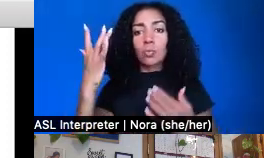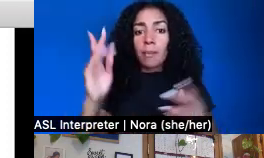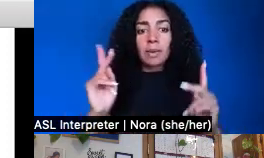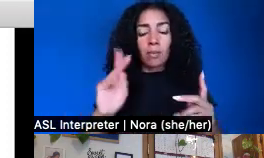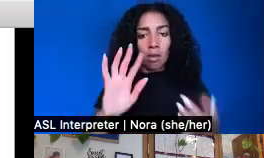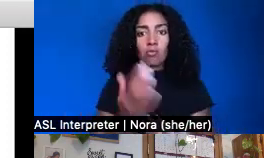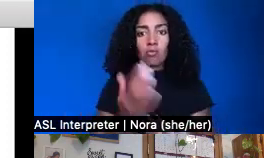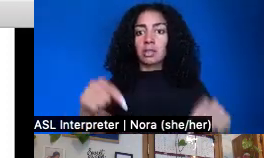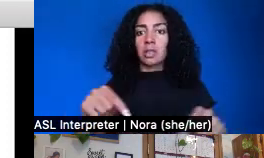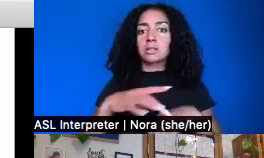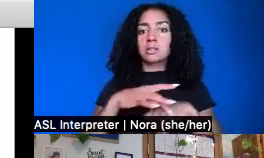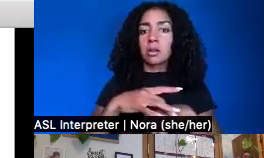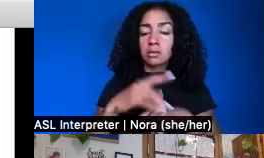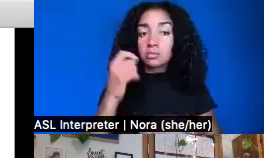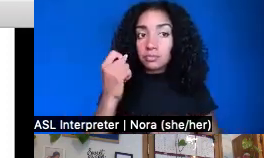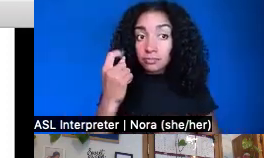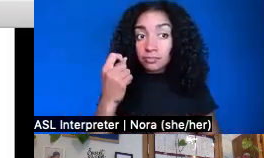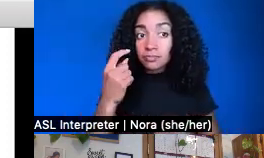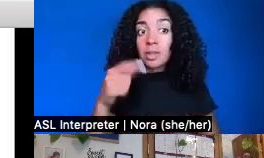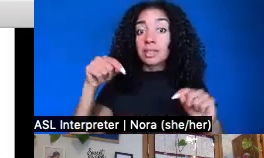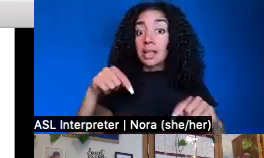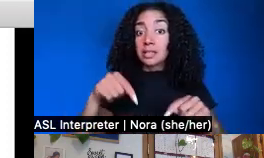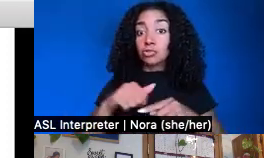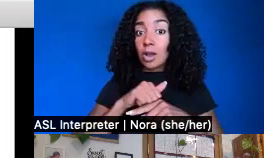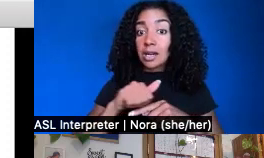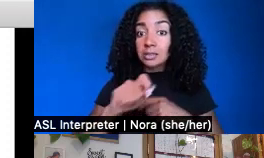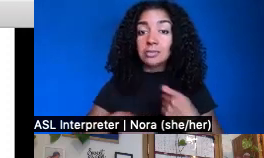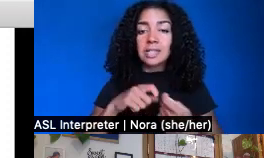focused training, and we're trying to understand how